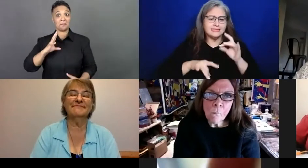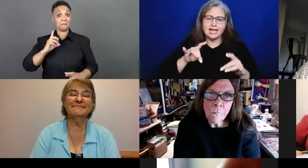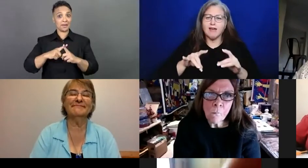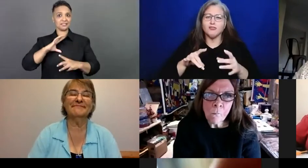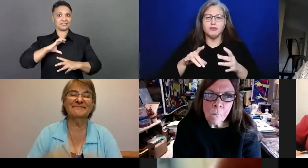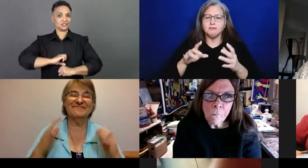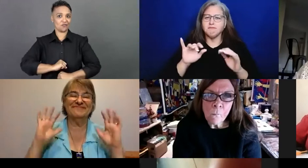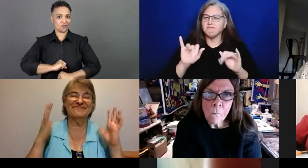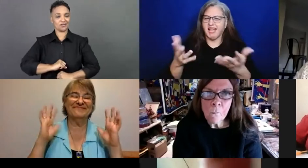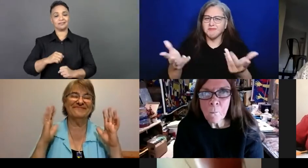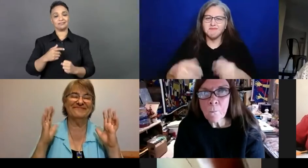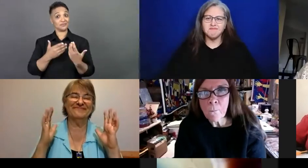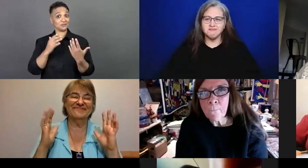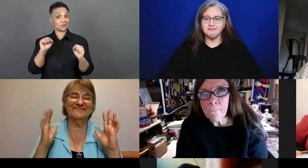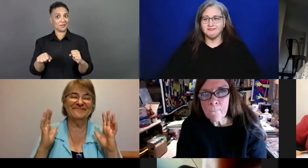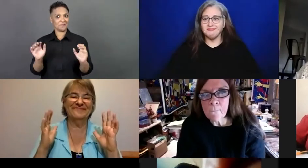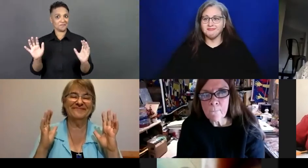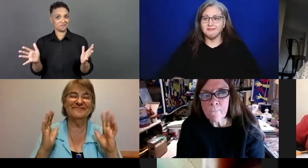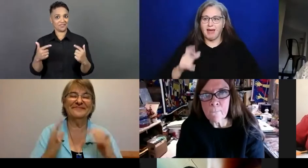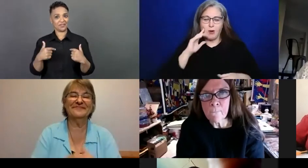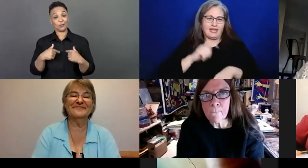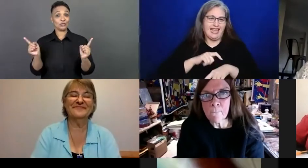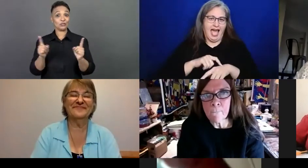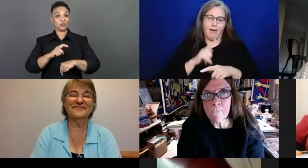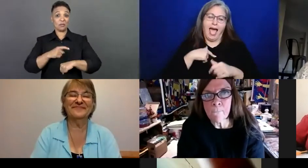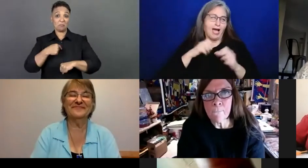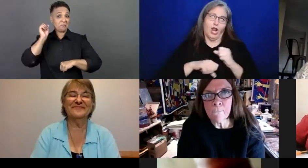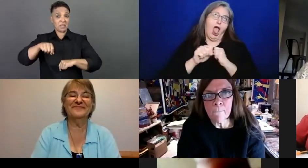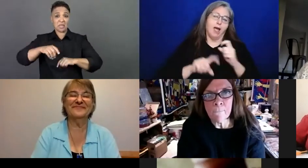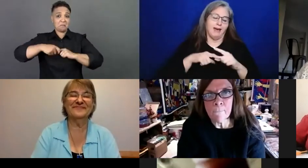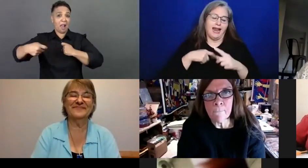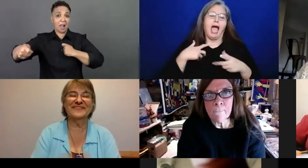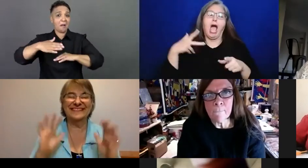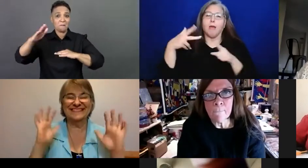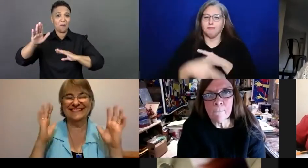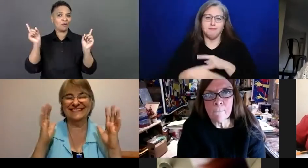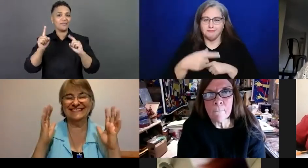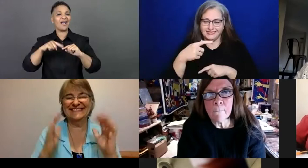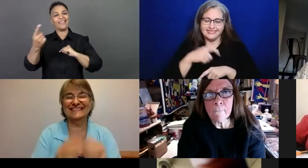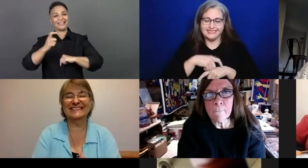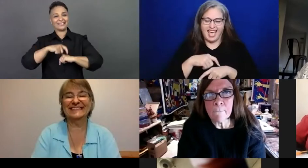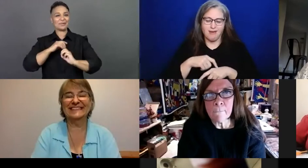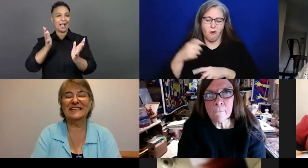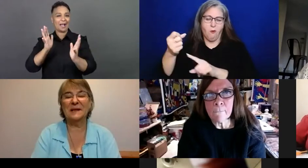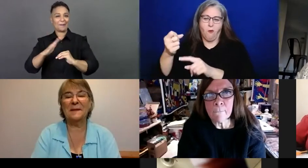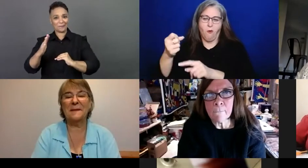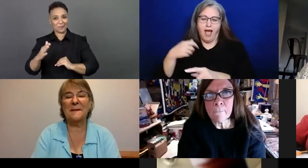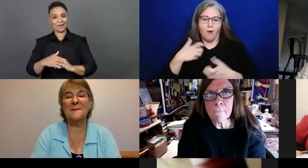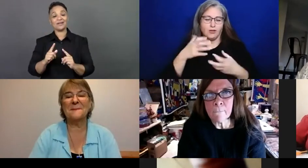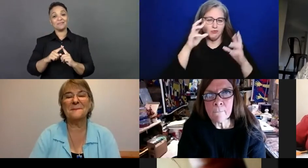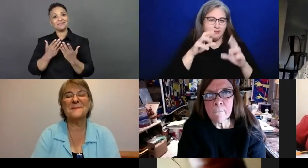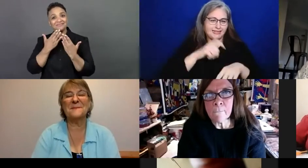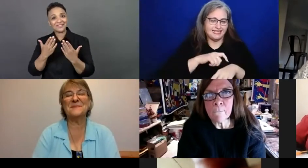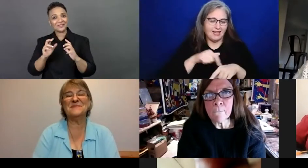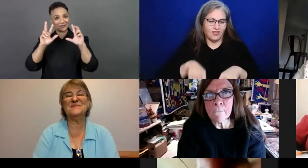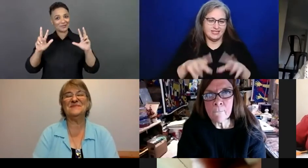So yeah. Since we're short for time, I can go on and on and on, but we'll save that for another time. Just really appreciative of this webinar. So thank